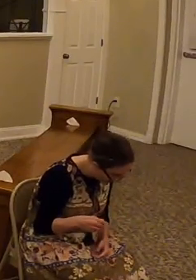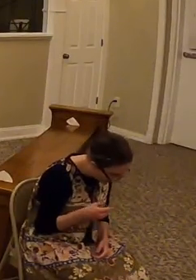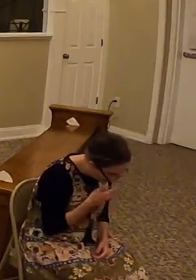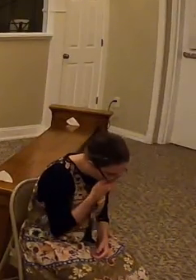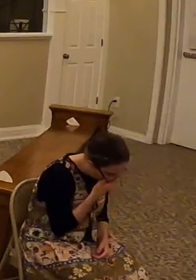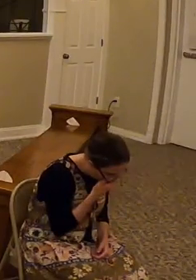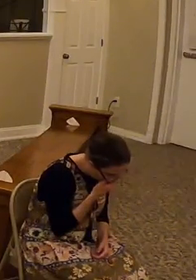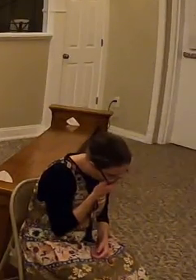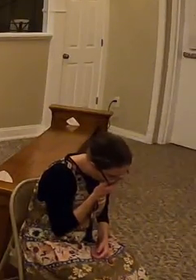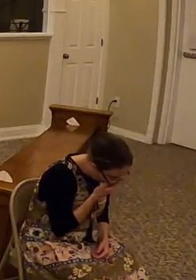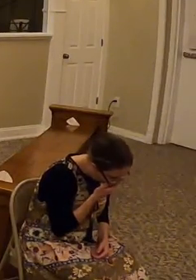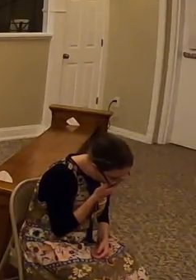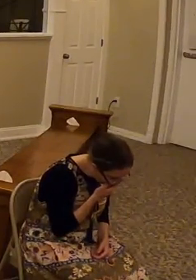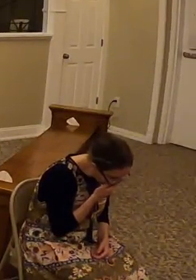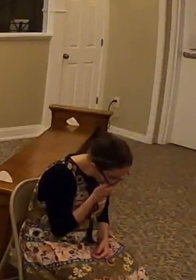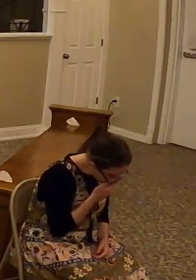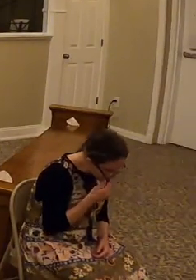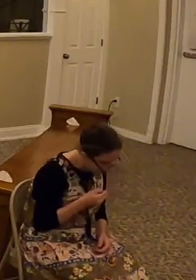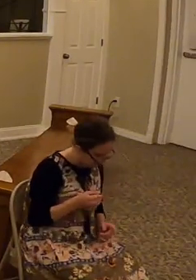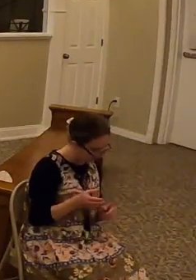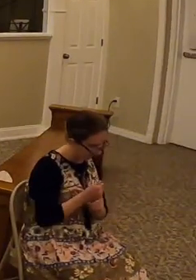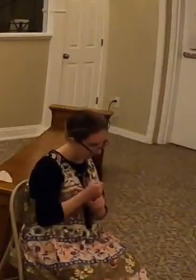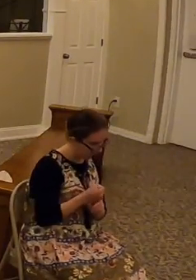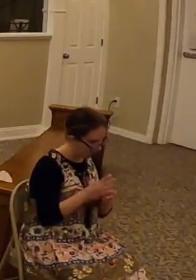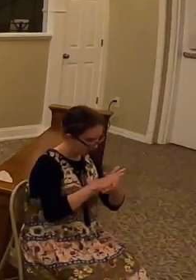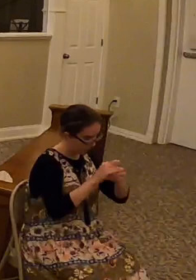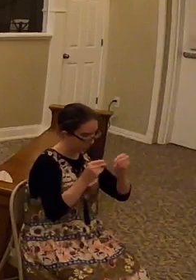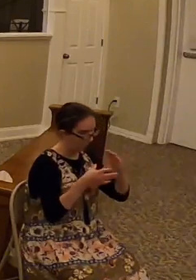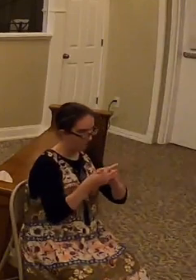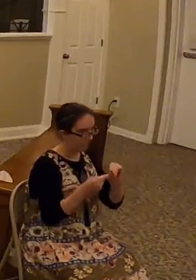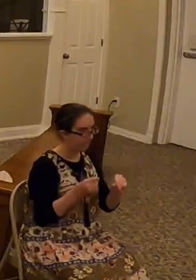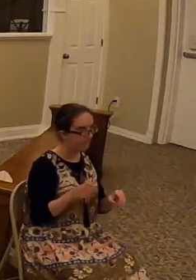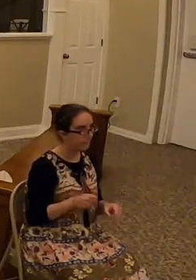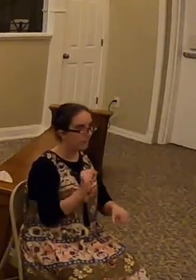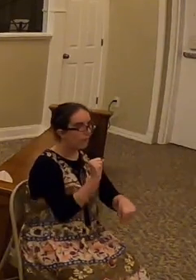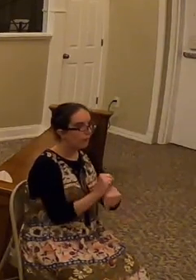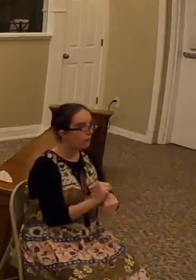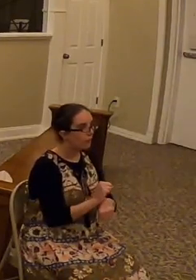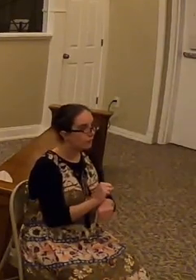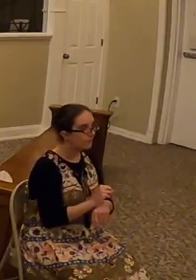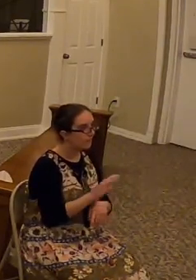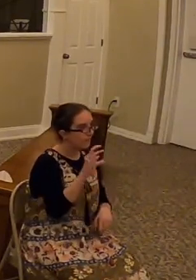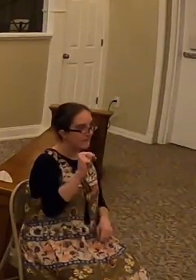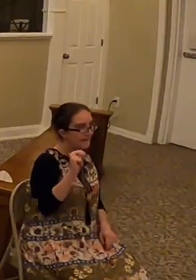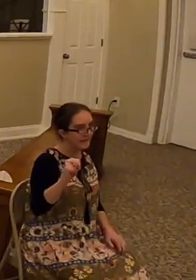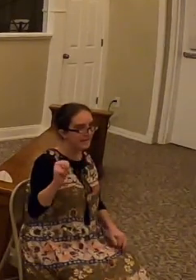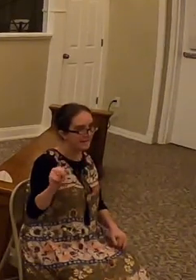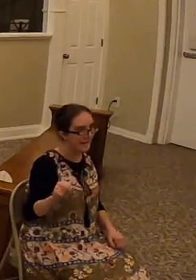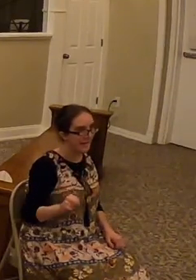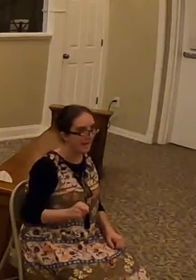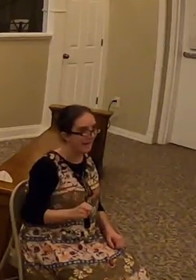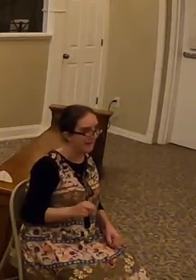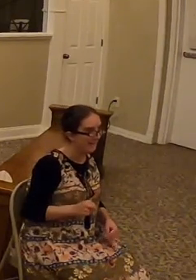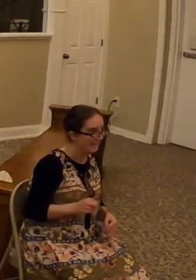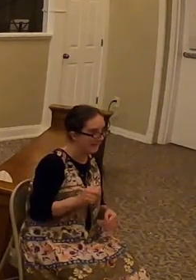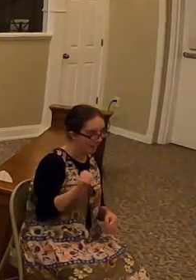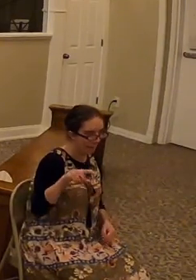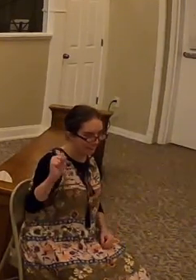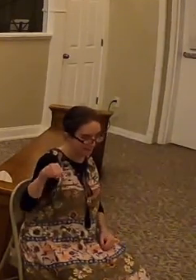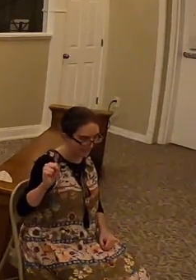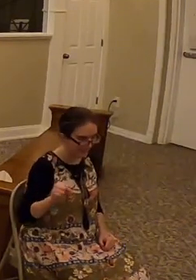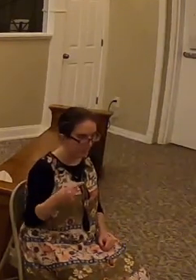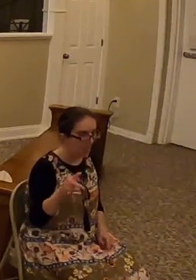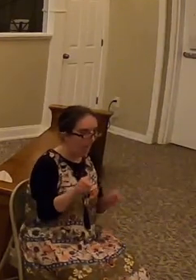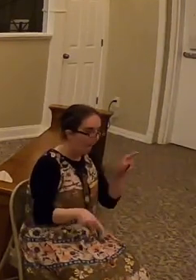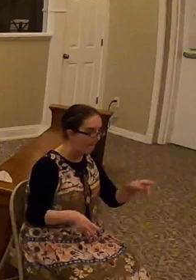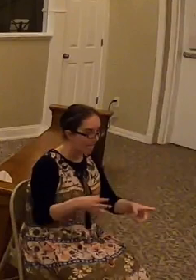what he's still in. He's still holding with that story. He must have worked for CNN on the side or something like that.